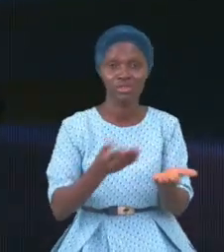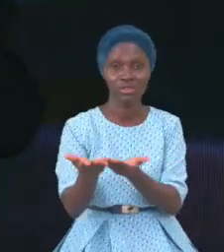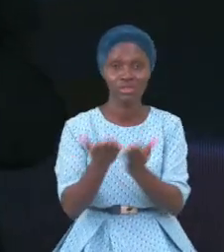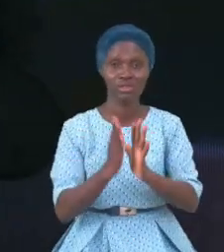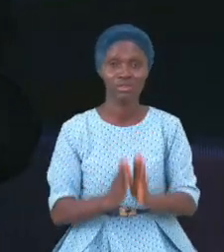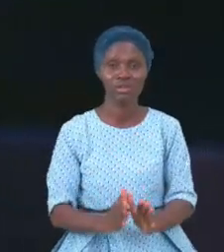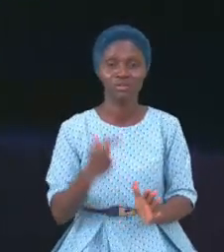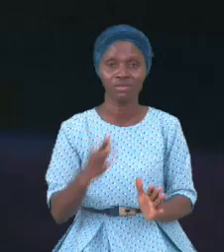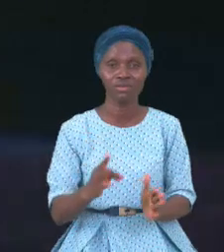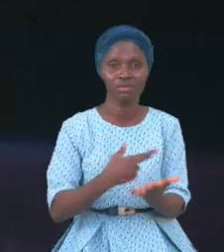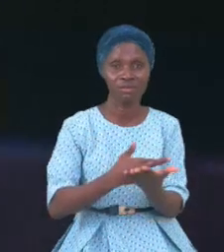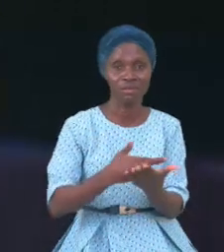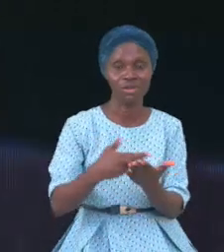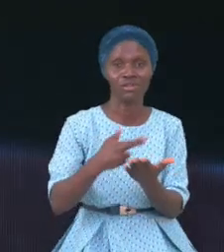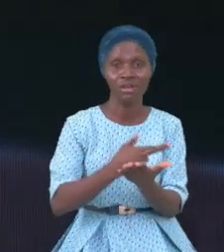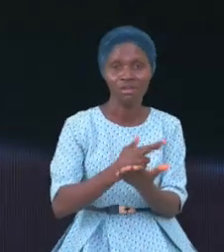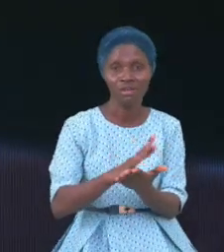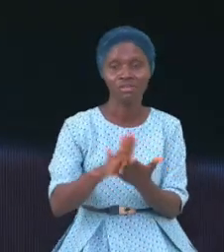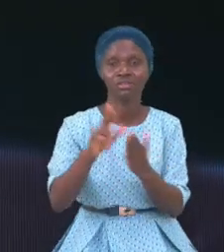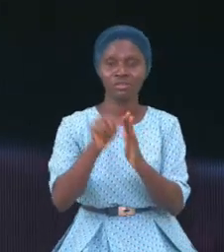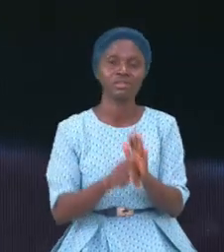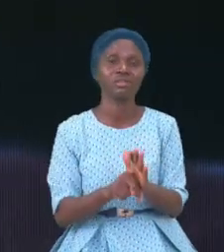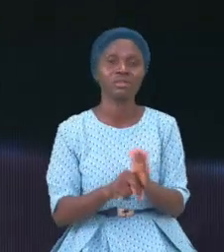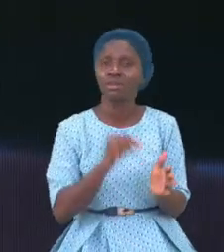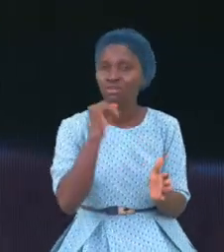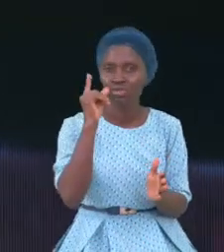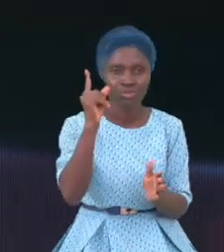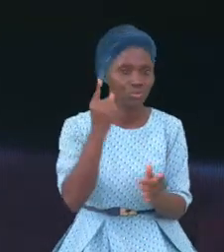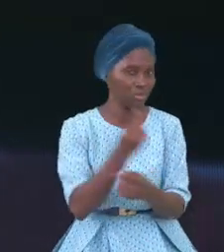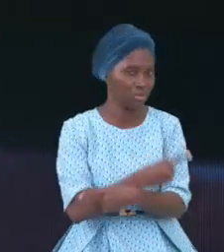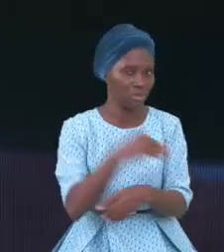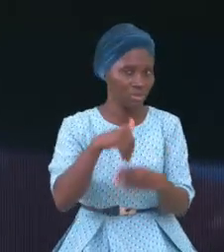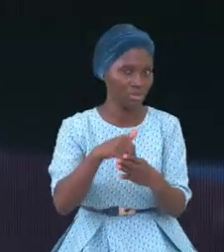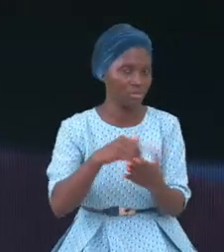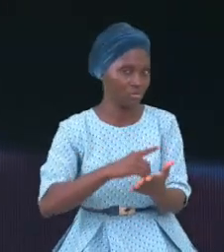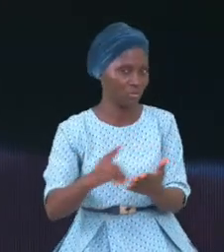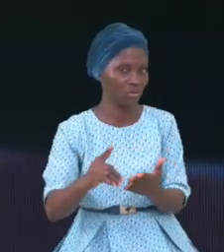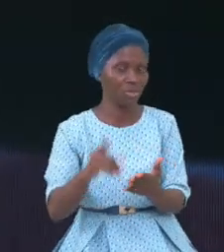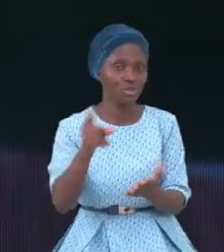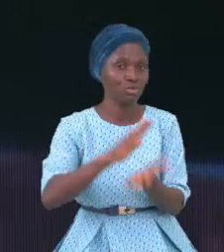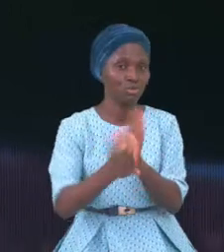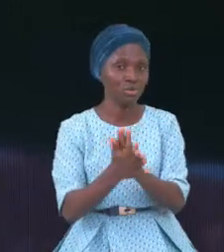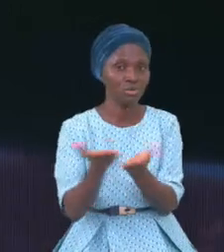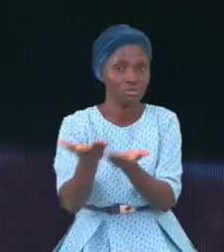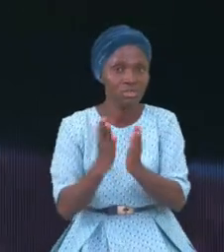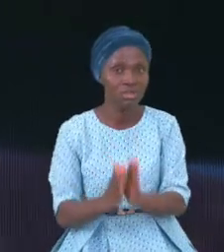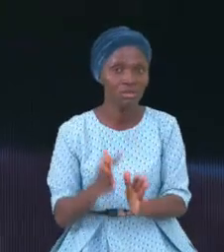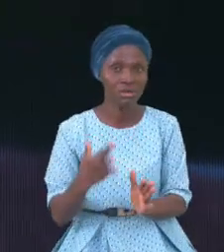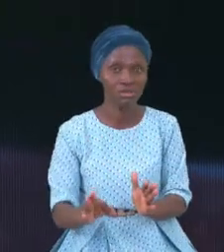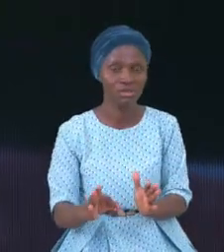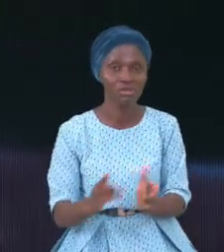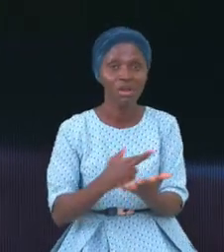of righteousness. Not one day in the week. You become the servants of righteousness. Not